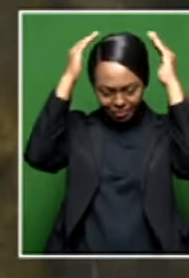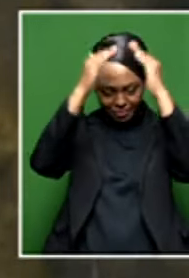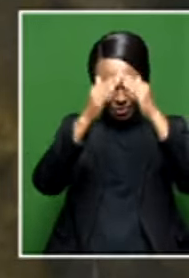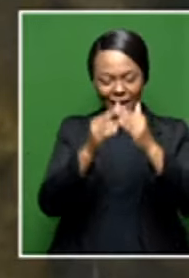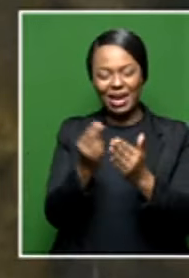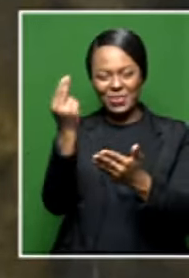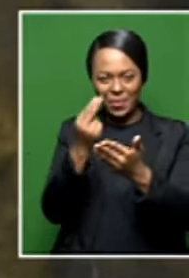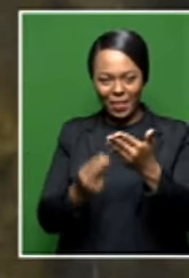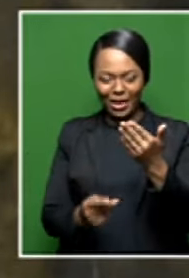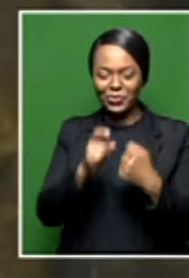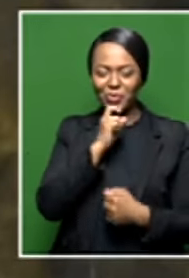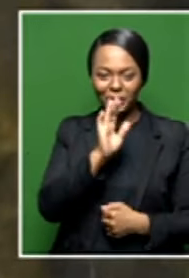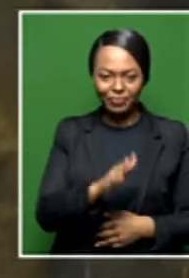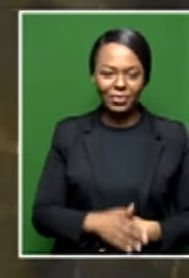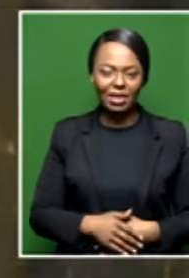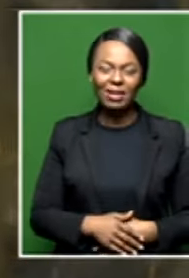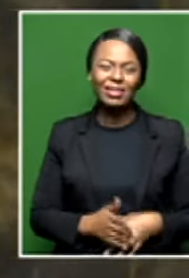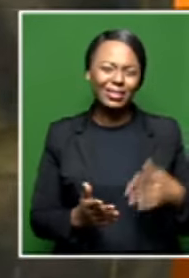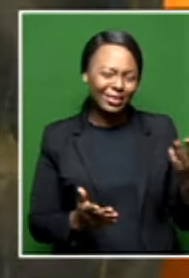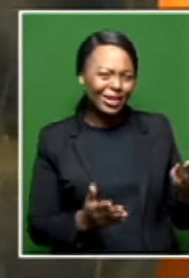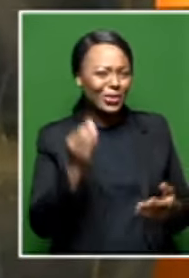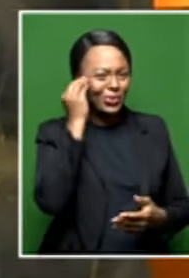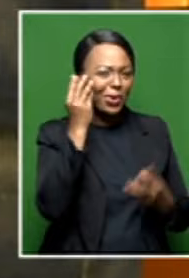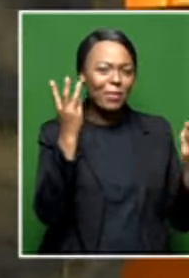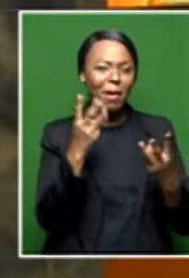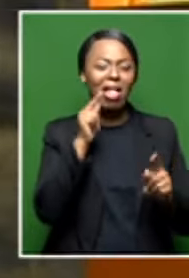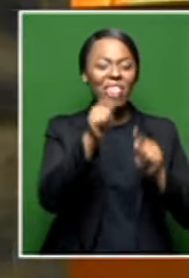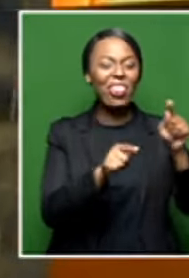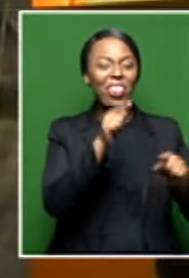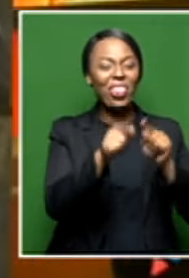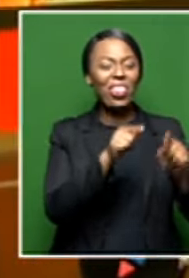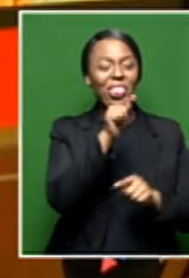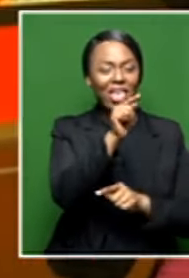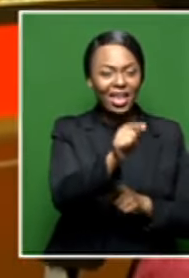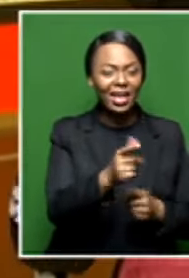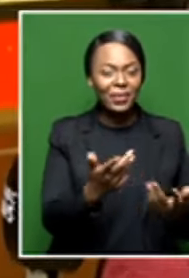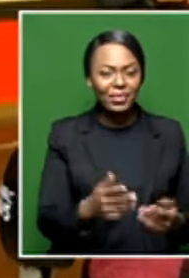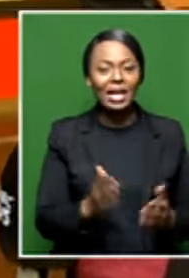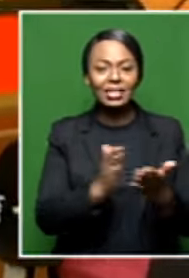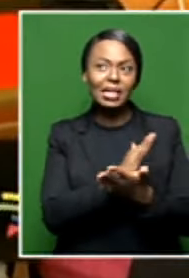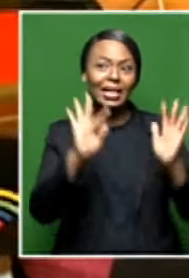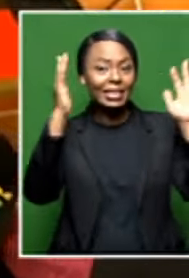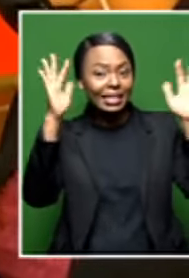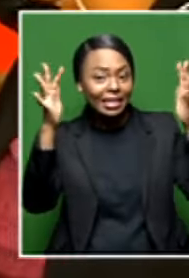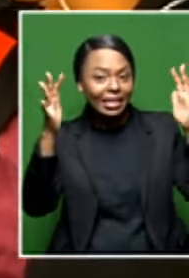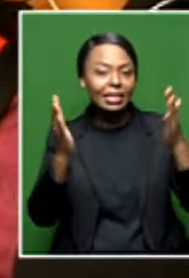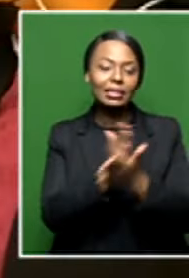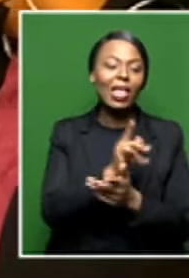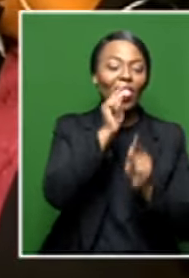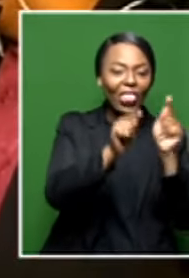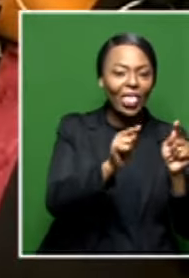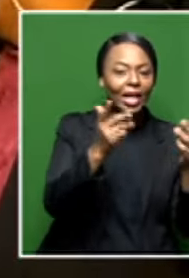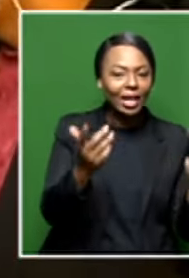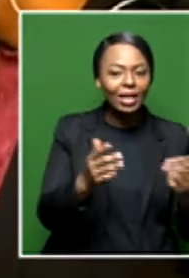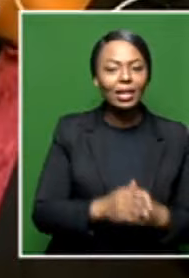Rasta, besides the criticism and people, on social media, some of them praising you and lauding you, this is something you take